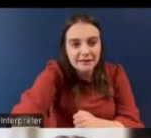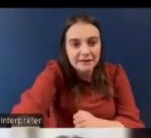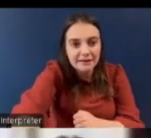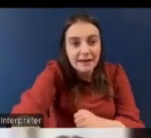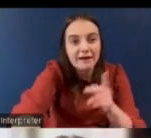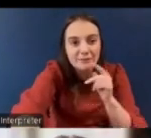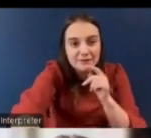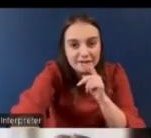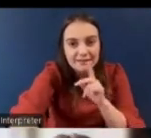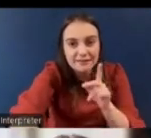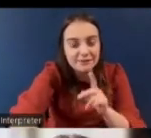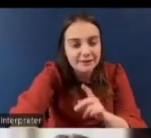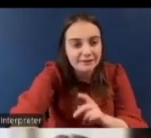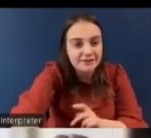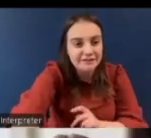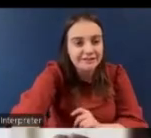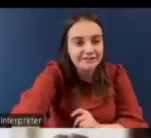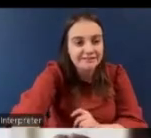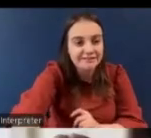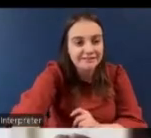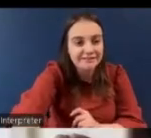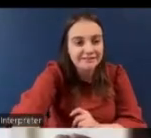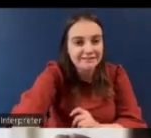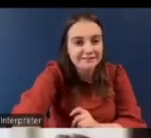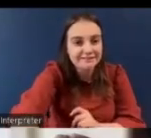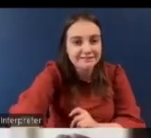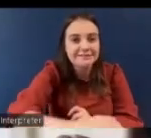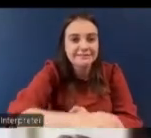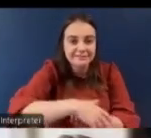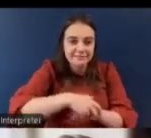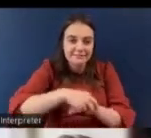You can hear me now? Yeah, I was hearing it too as well, Rachel.